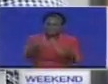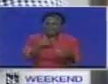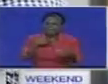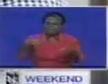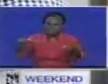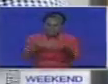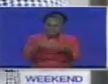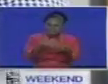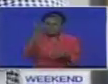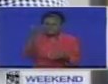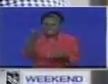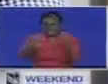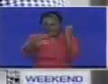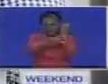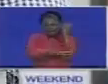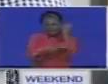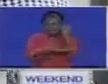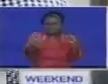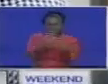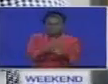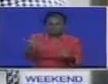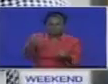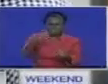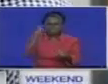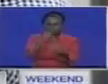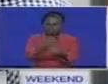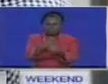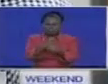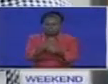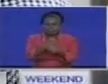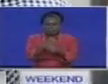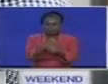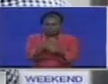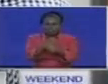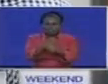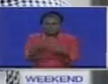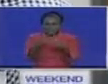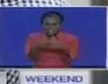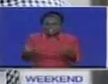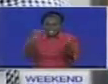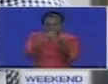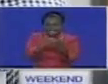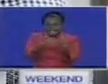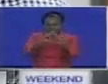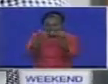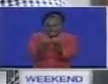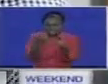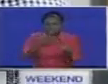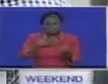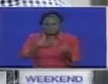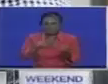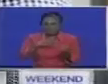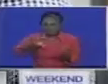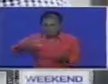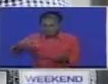has members all over the country. Okay. We are going to do to reactivate our structures at the county